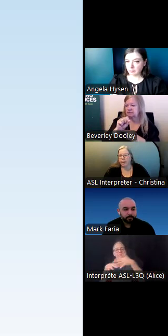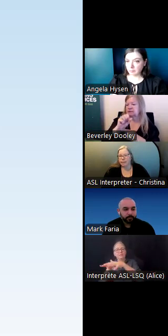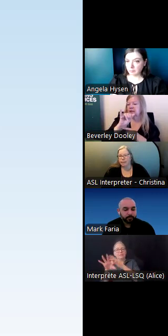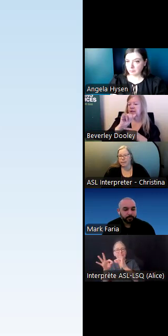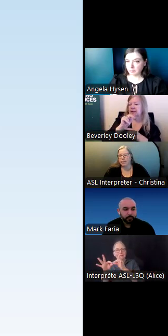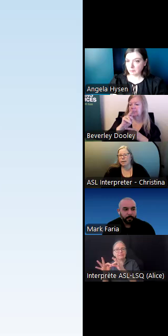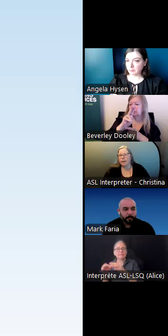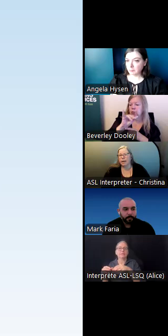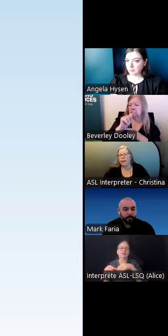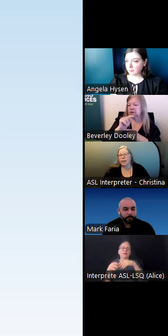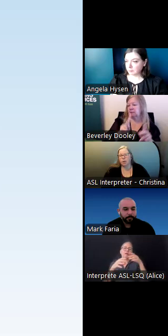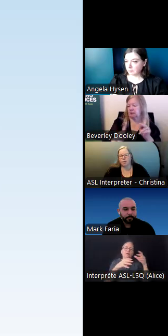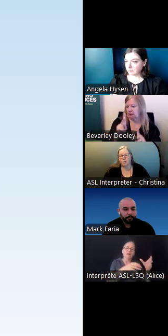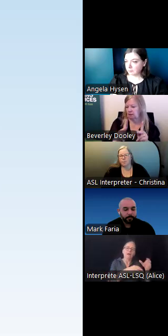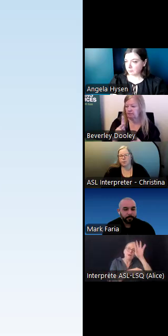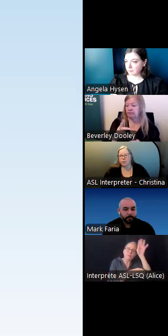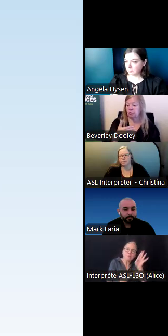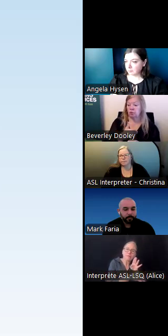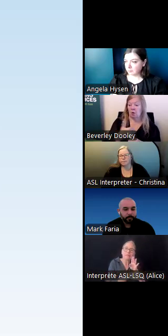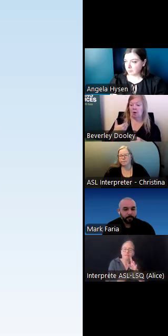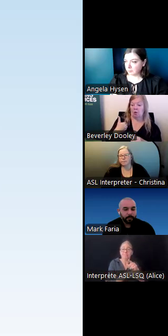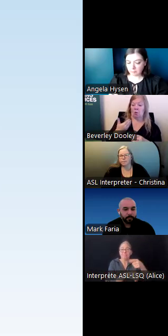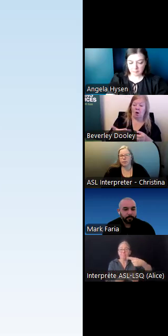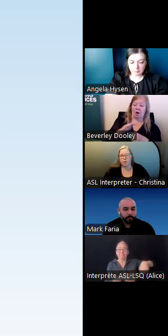also Métis and Inuit peoples.